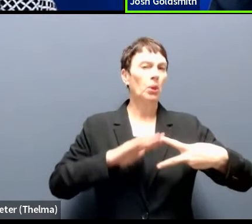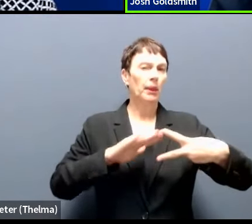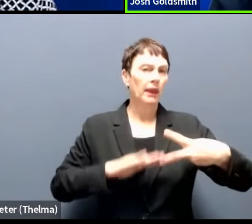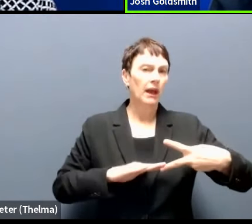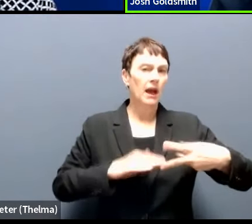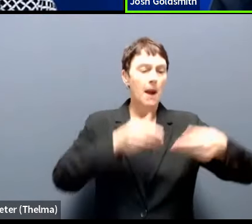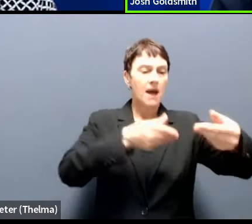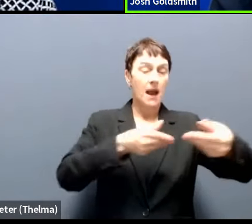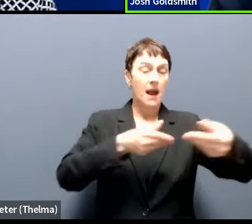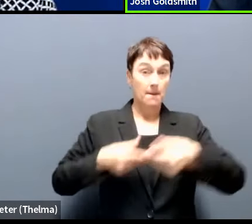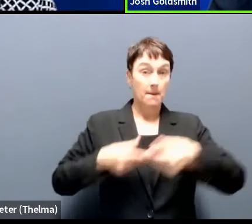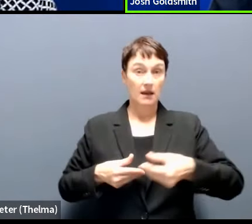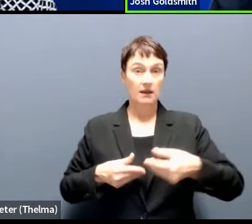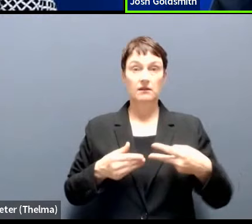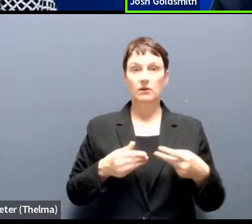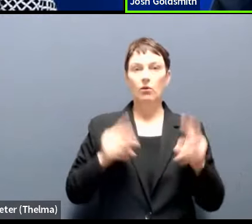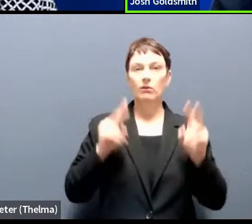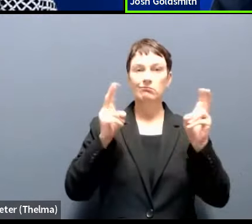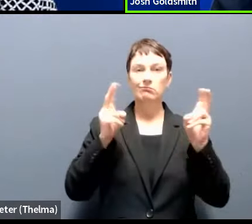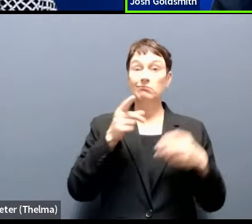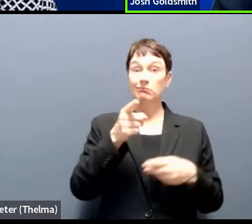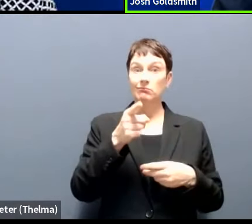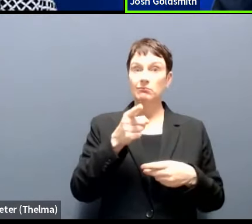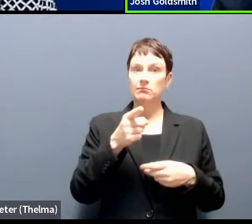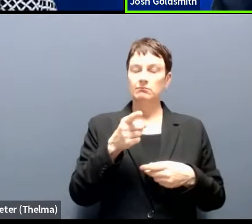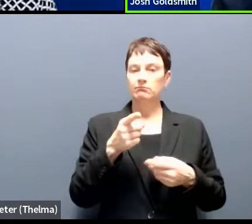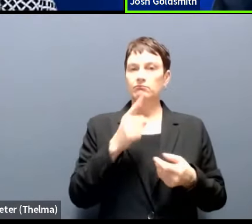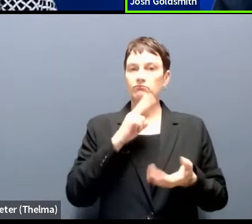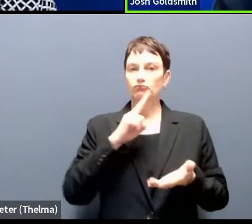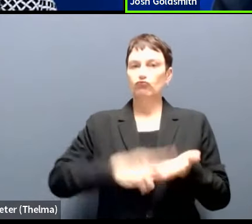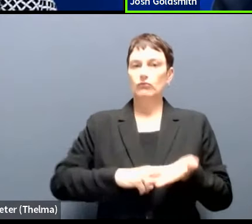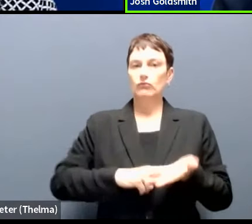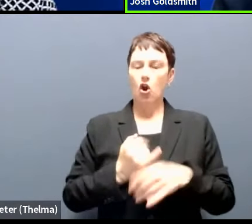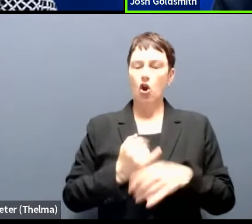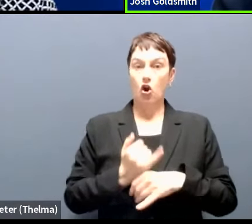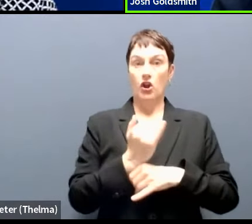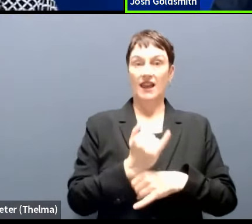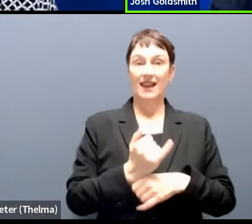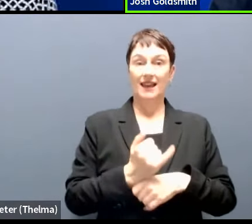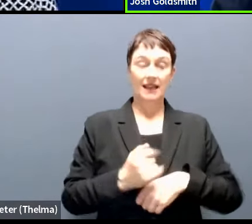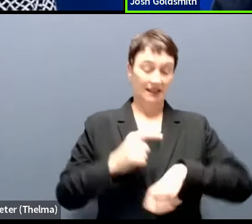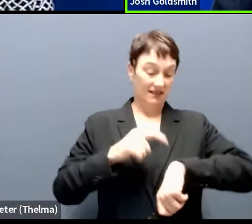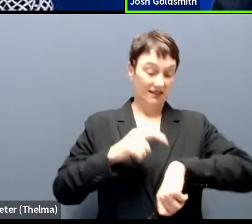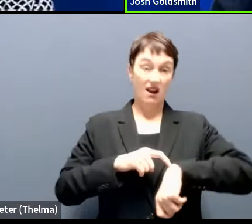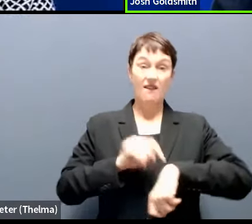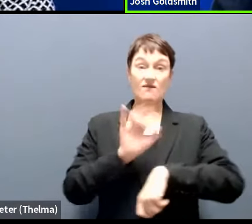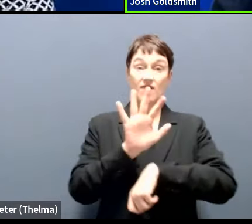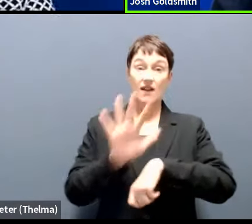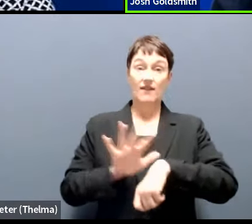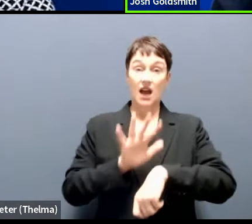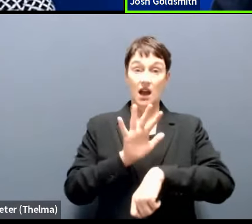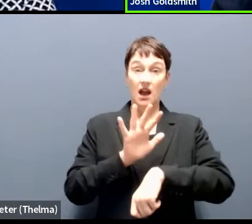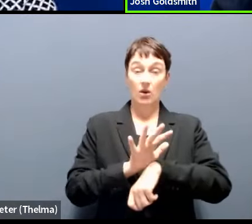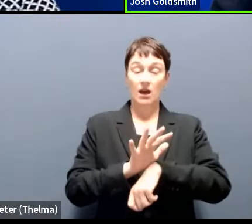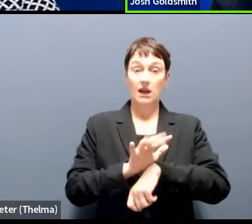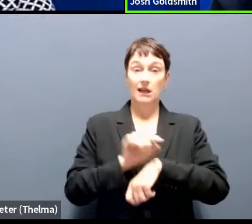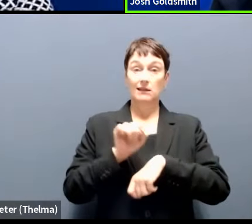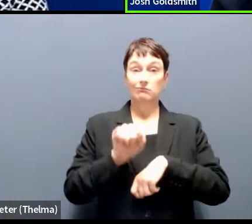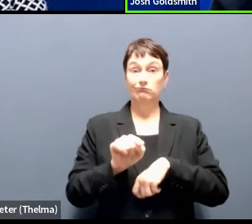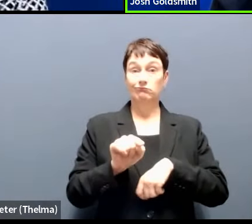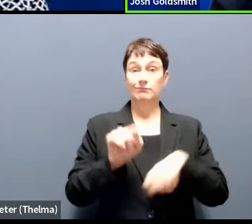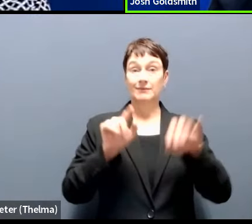early bird special price ends in 5 hours and 8 minutes. So